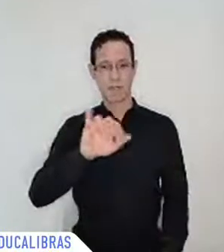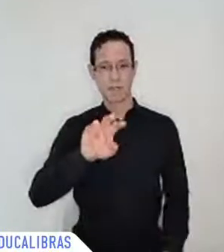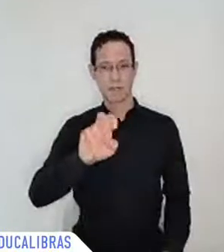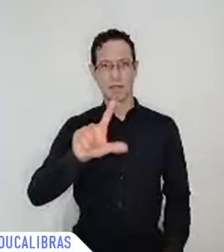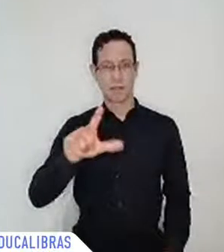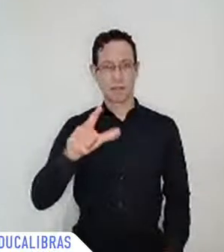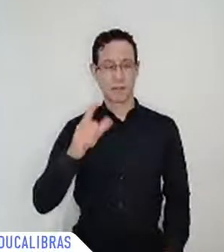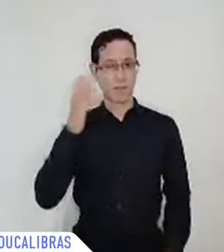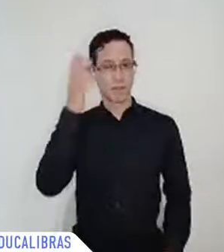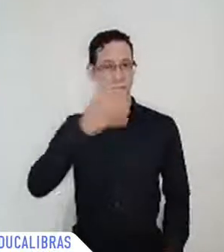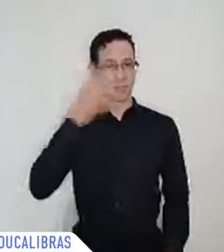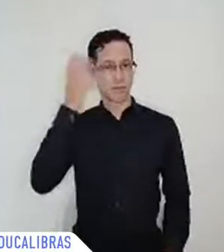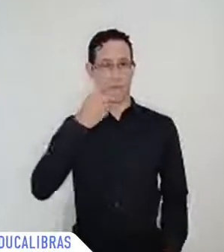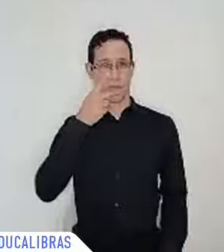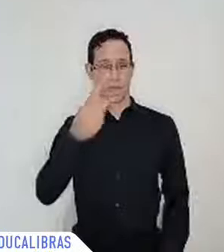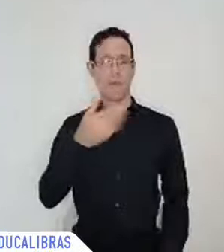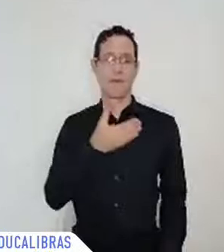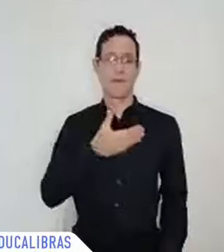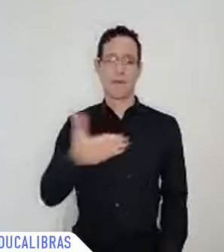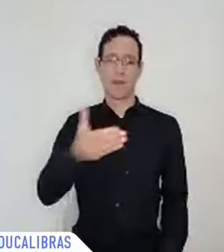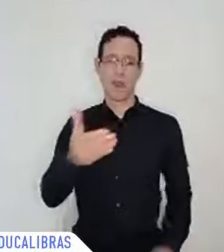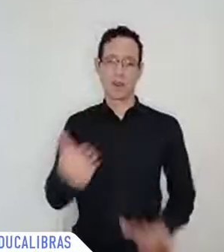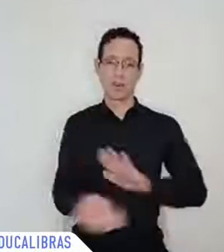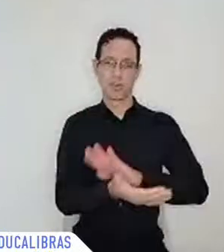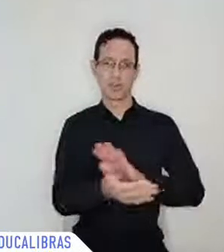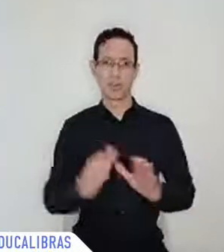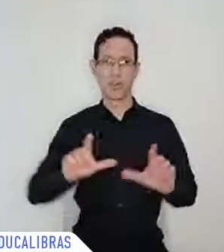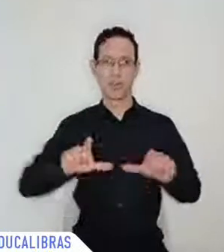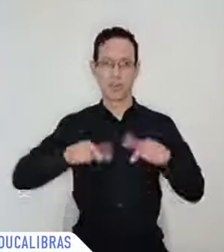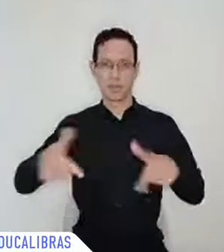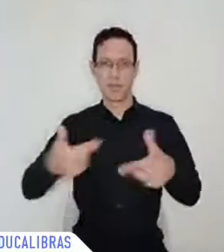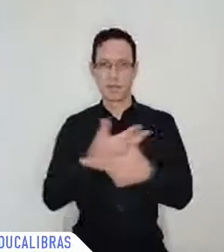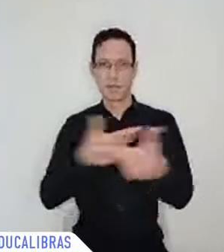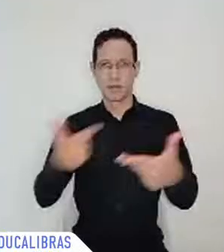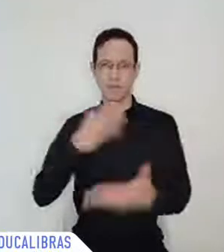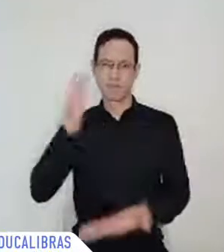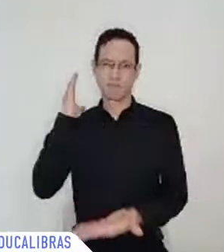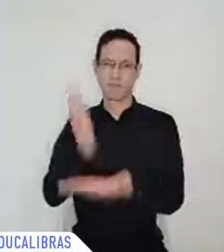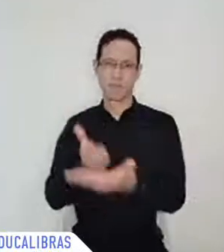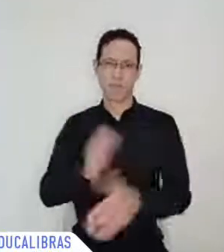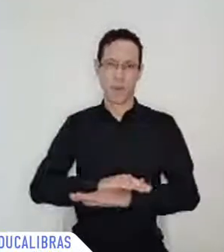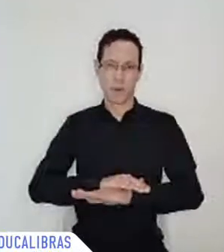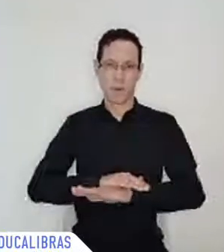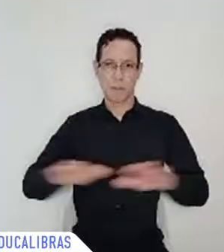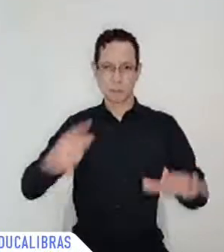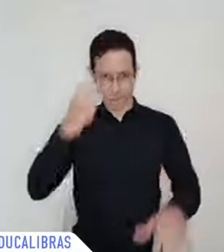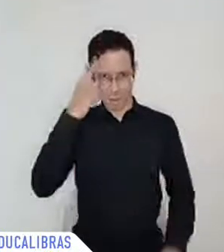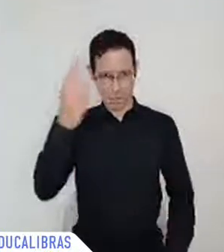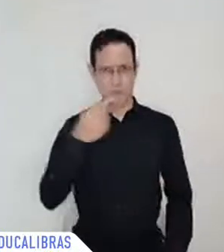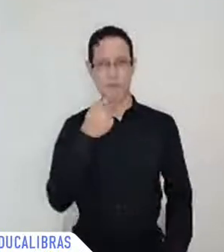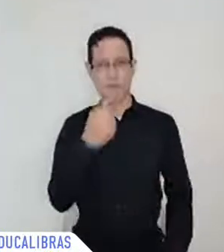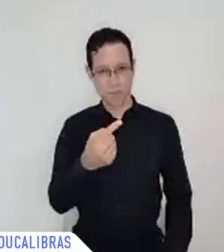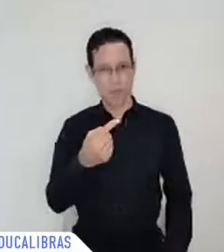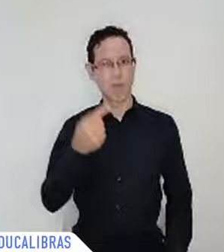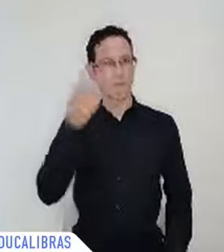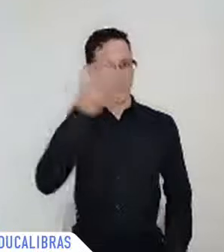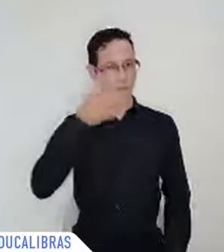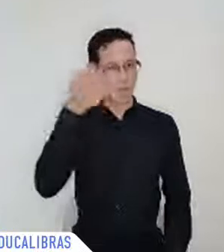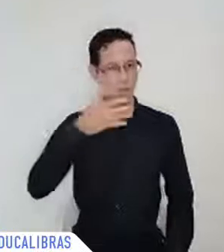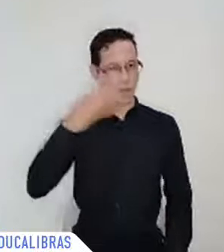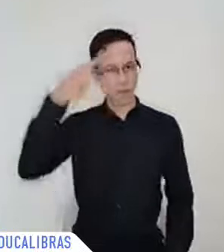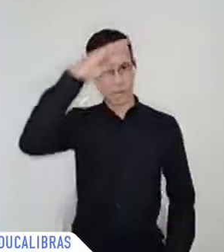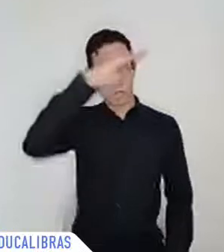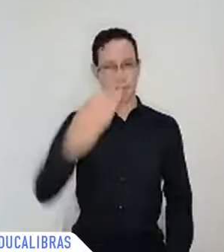presidents fight the civil society. And he was elected by a majority and said that